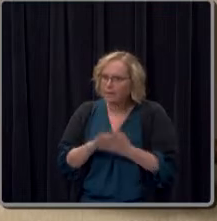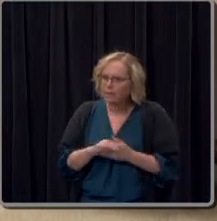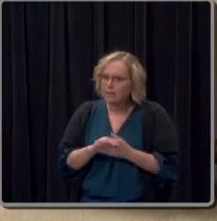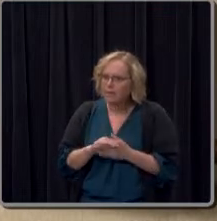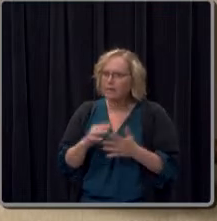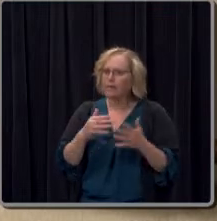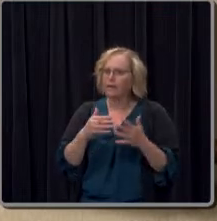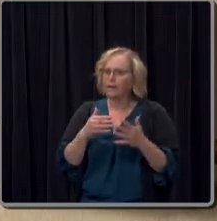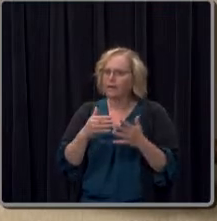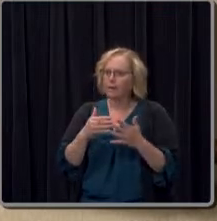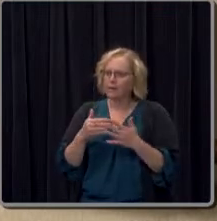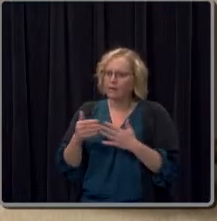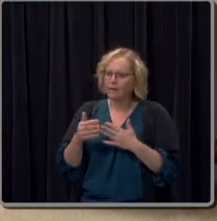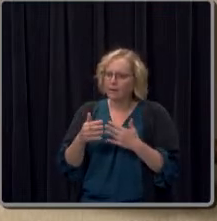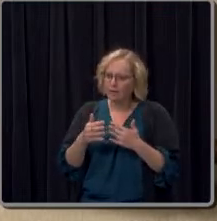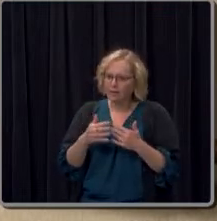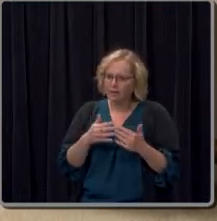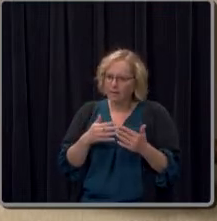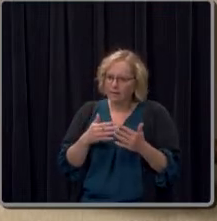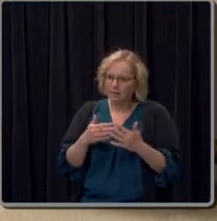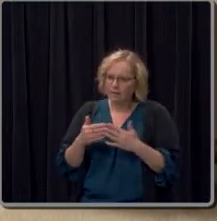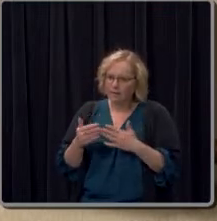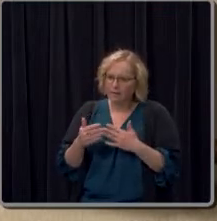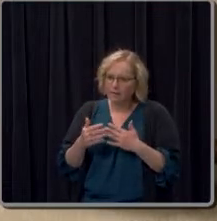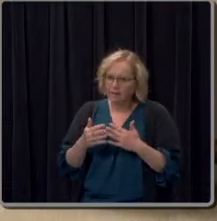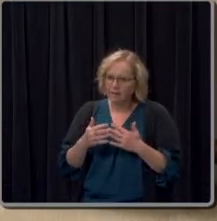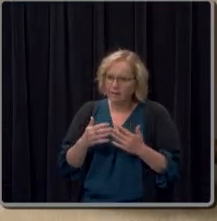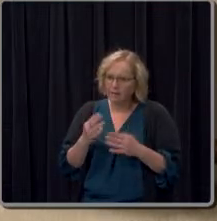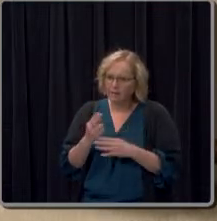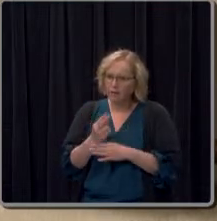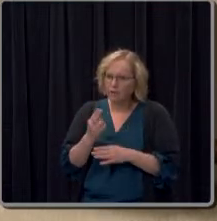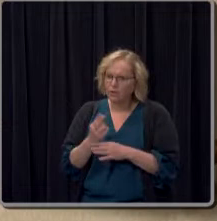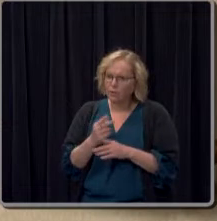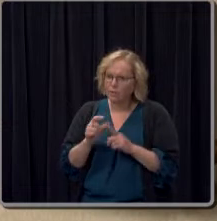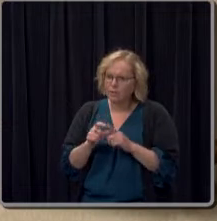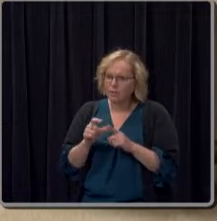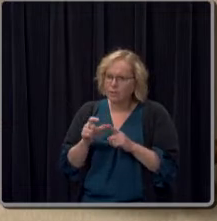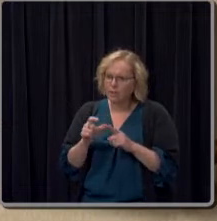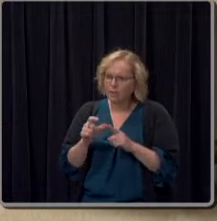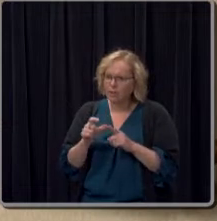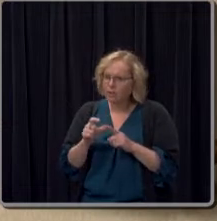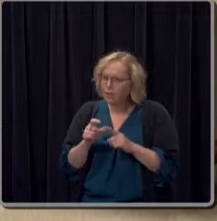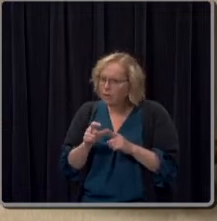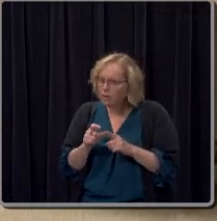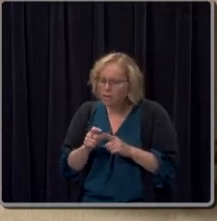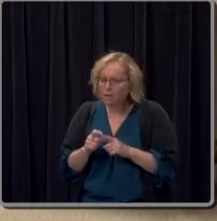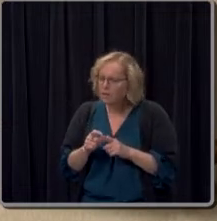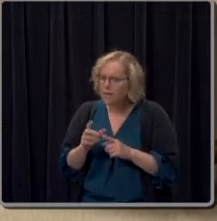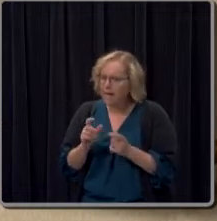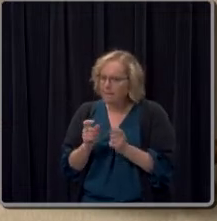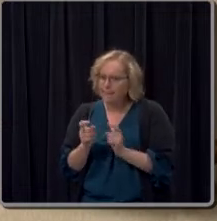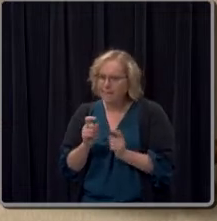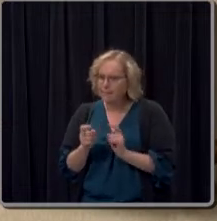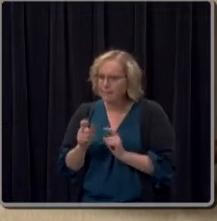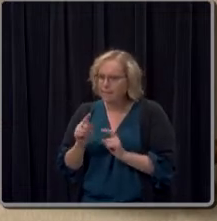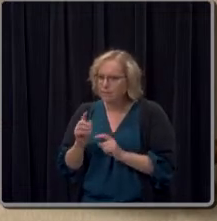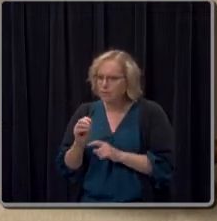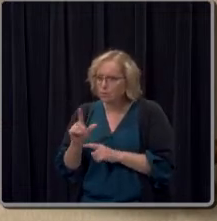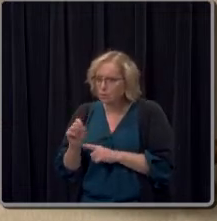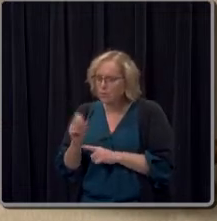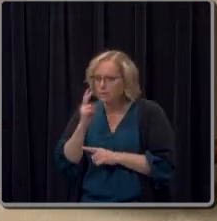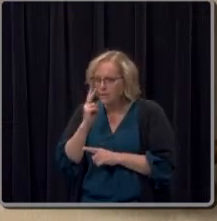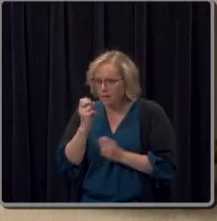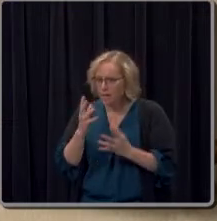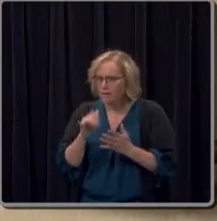Anyway, the idea here today is using words as manipulation tools. We've seen a lot of that lately